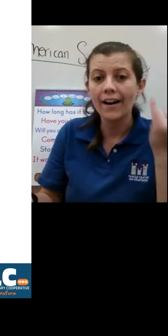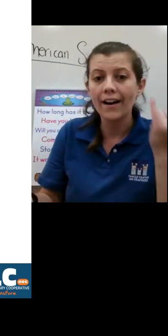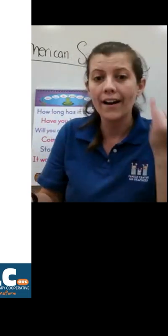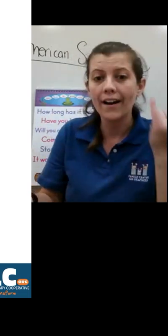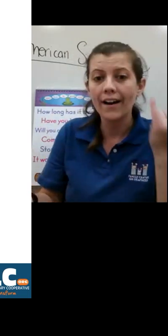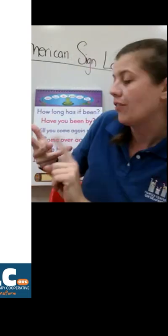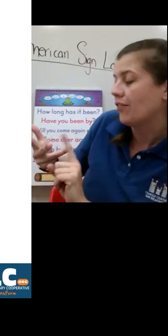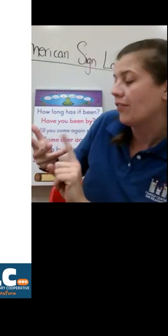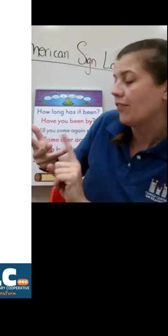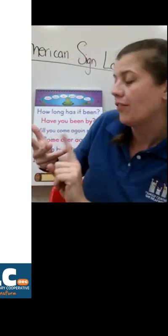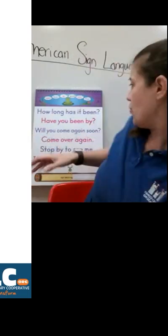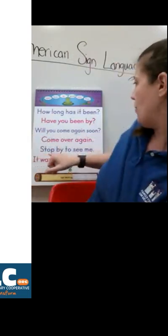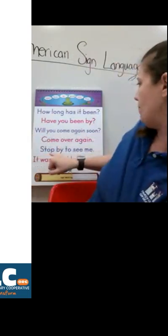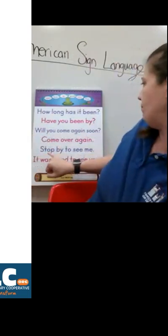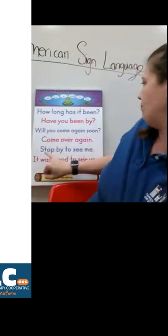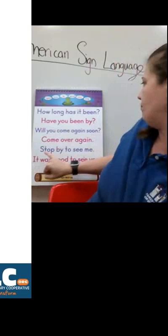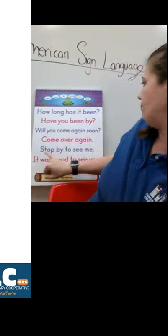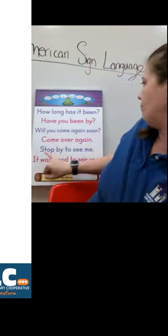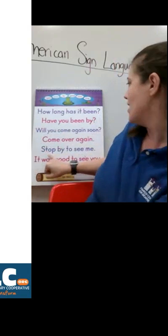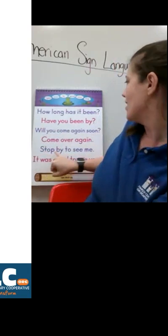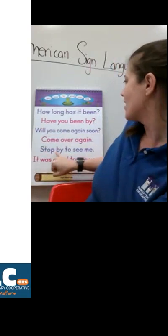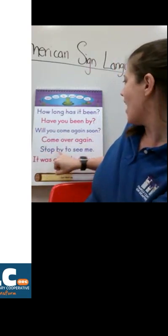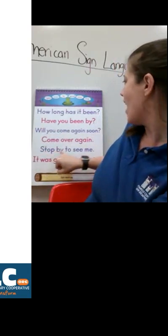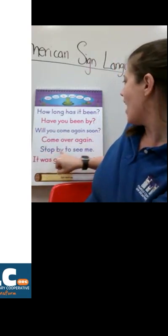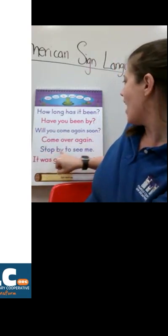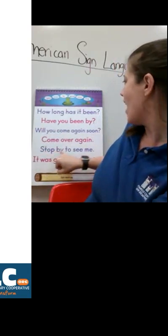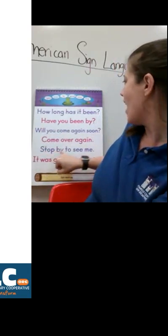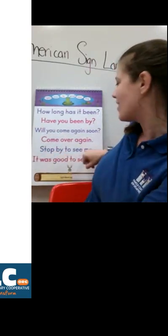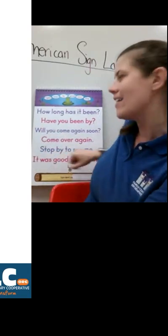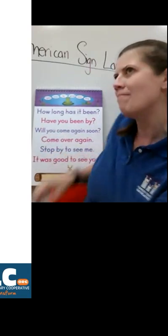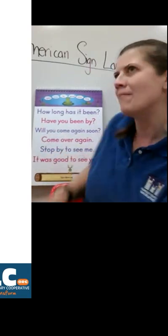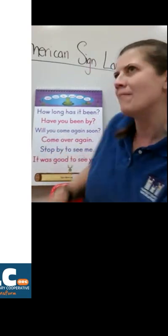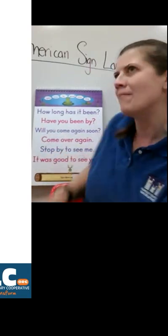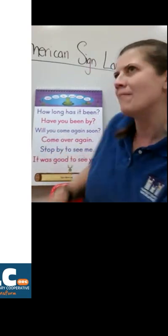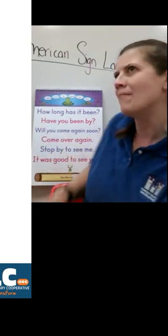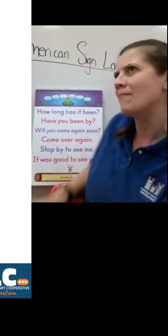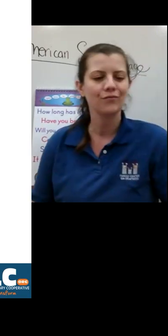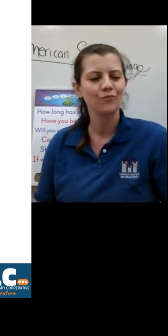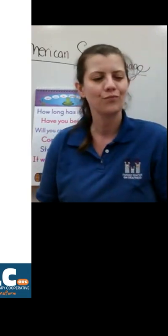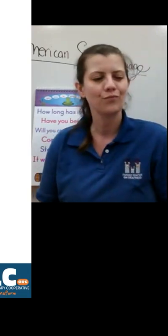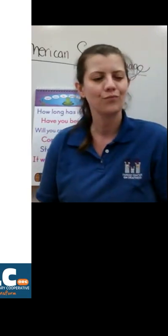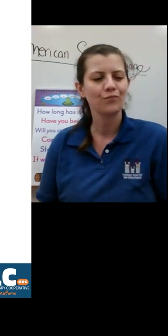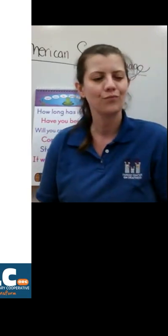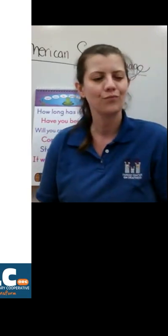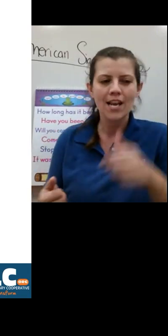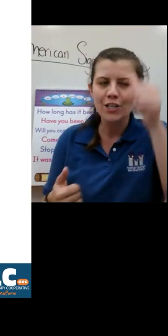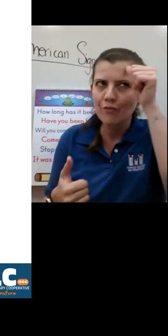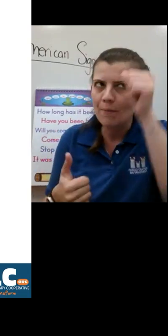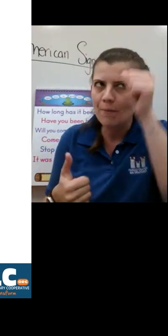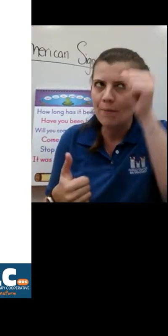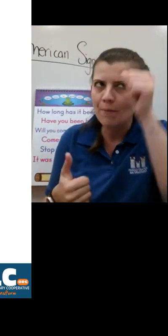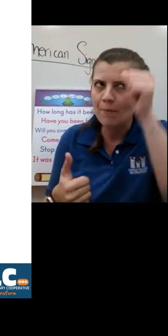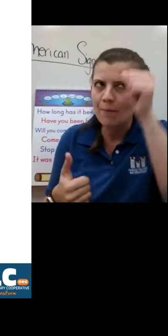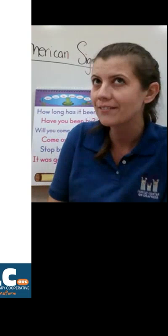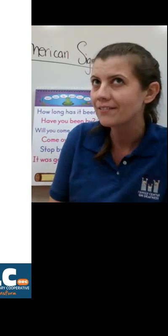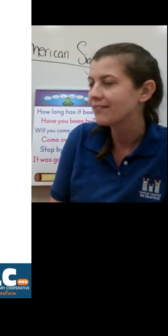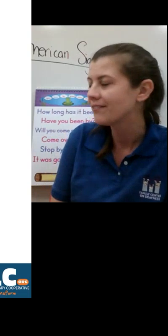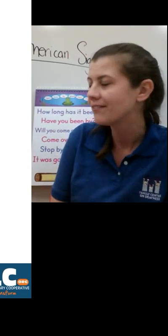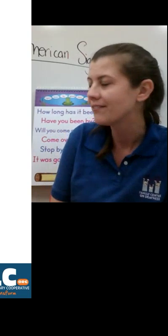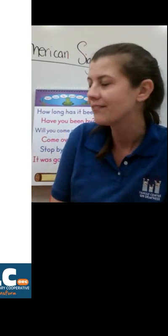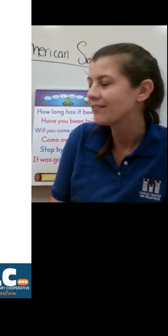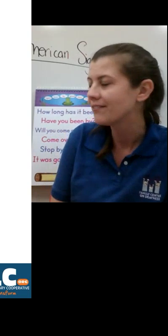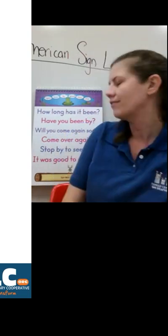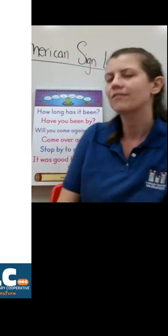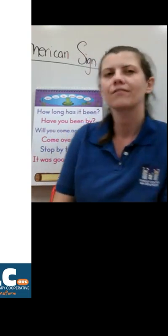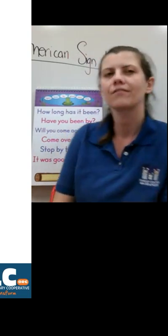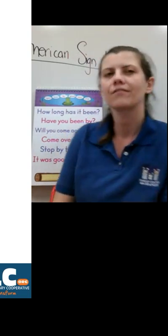What if this one? So far to see me. Can you remember that one?